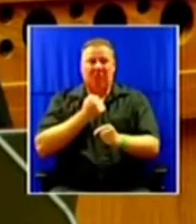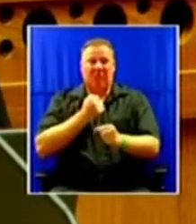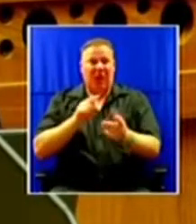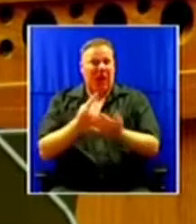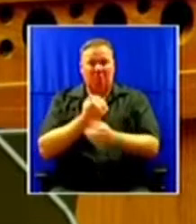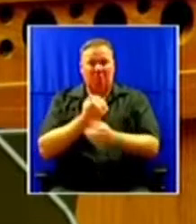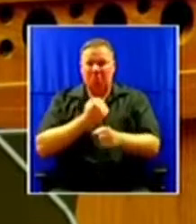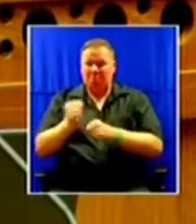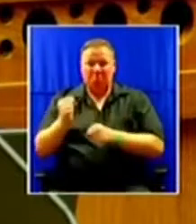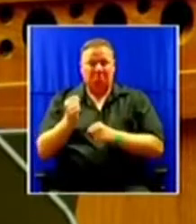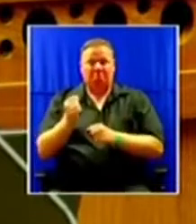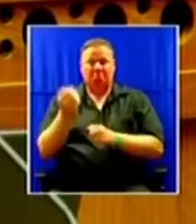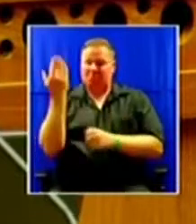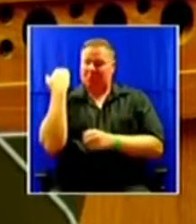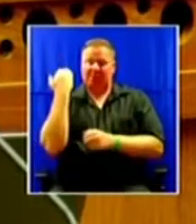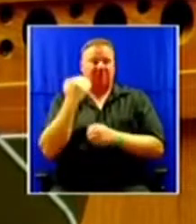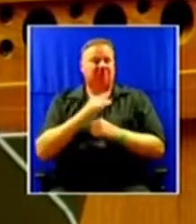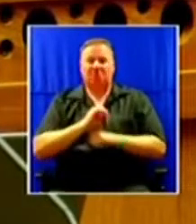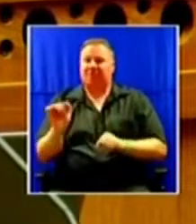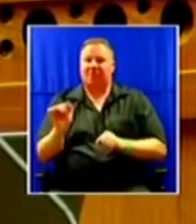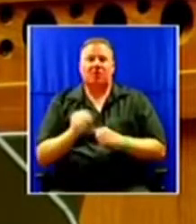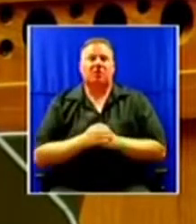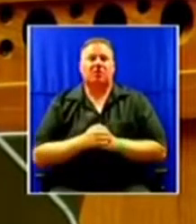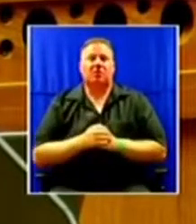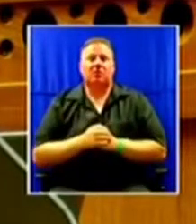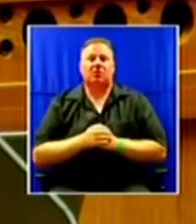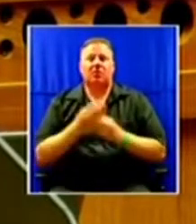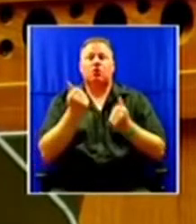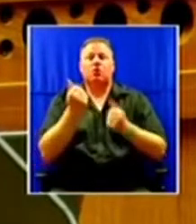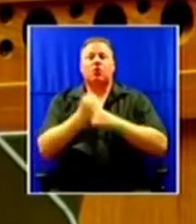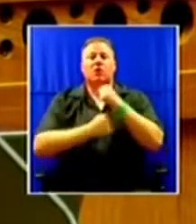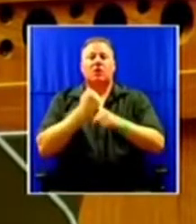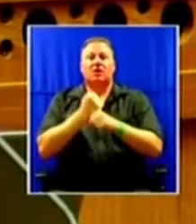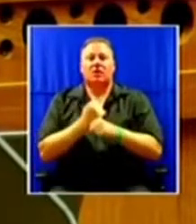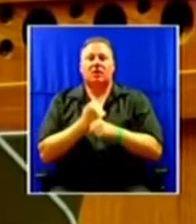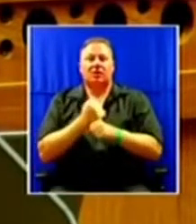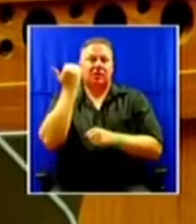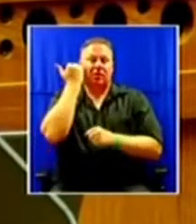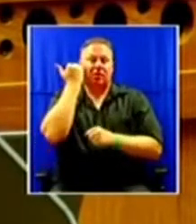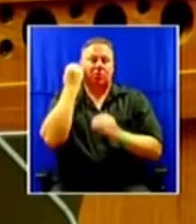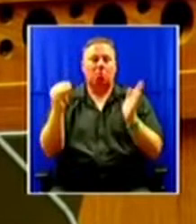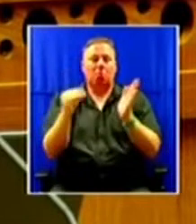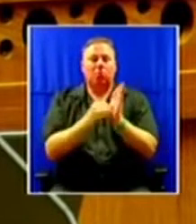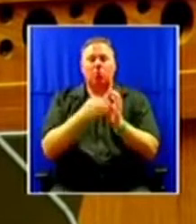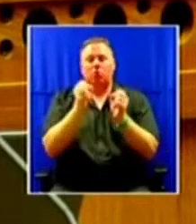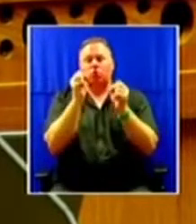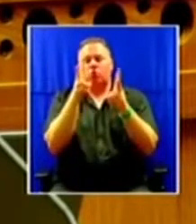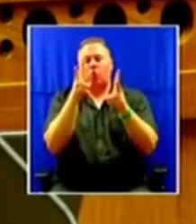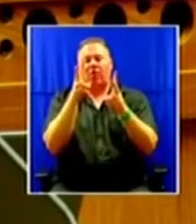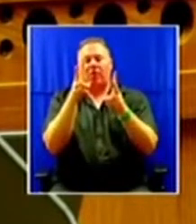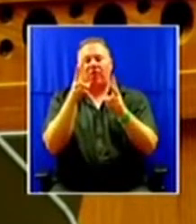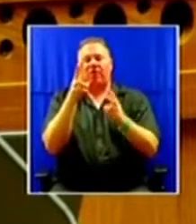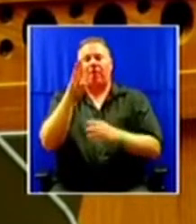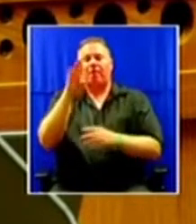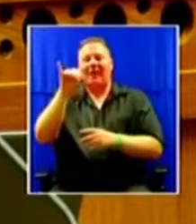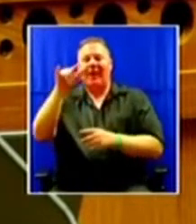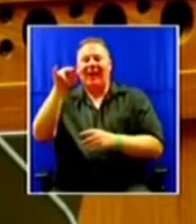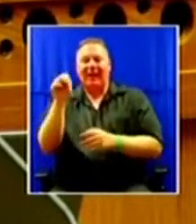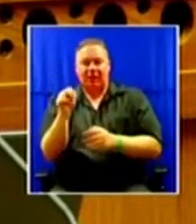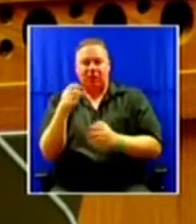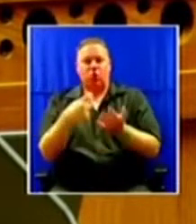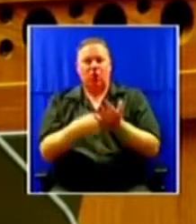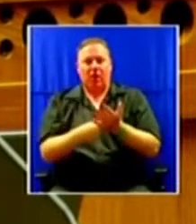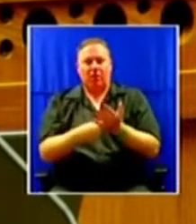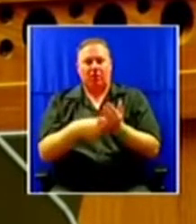the next 3 years, government will allocate approximately 12 billion rand to implement the